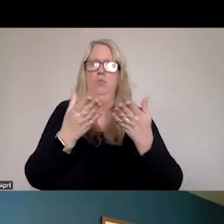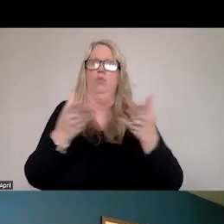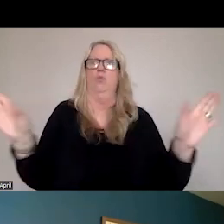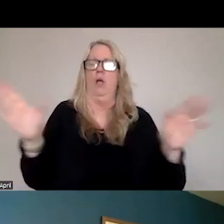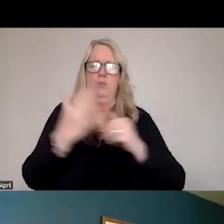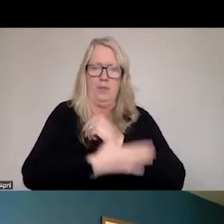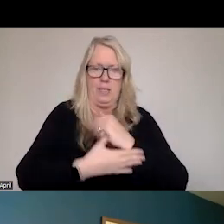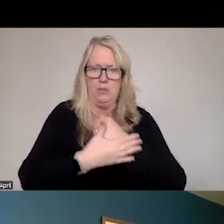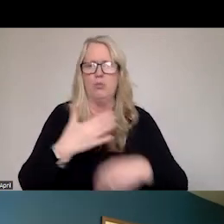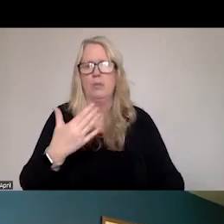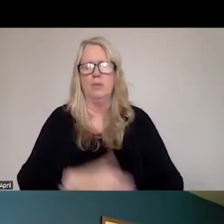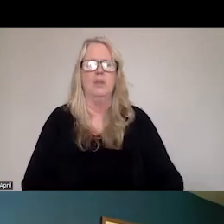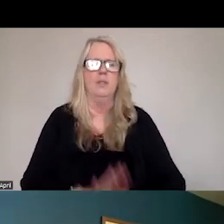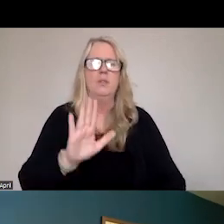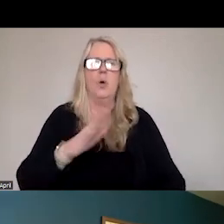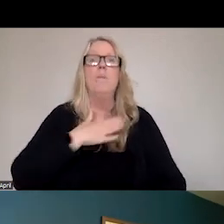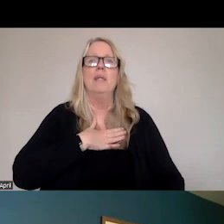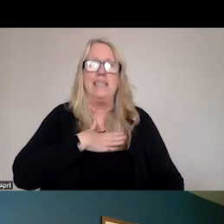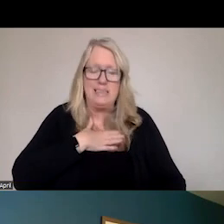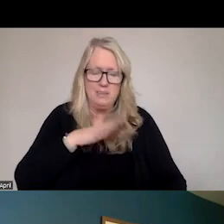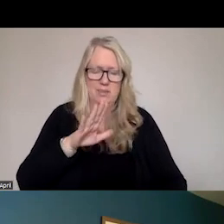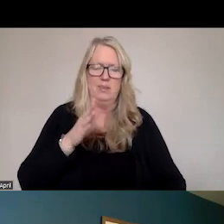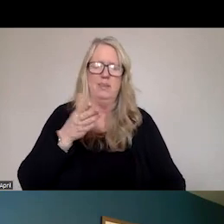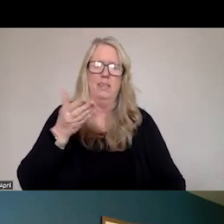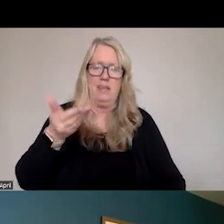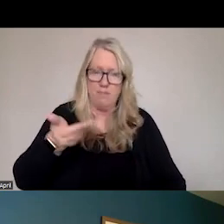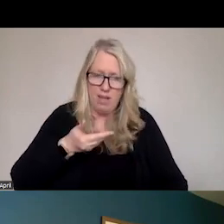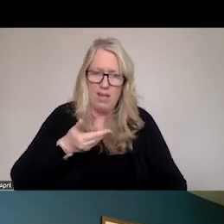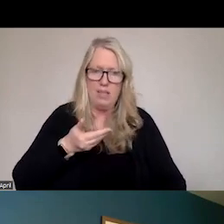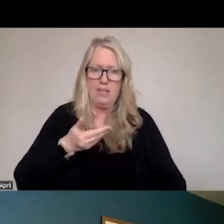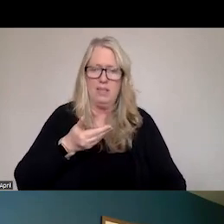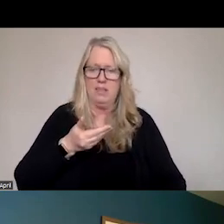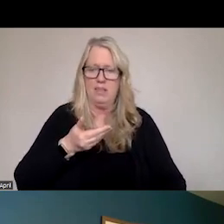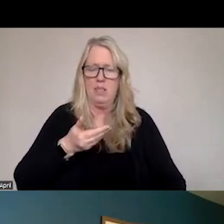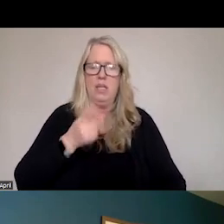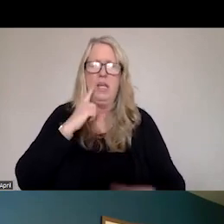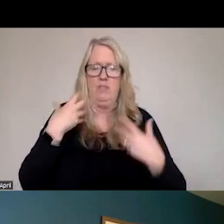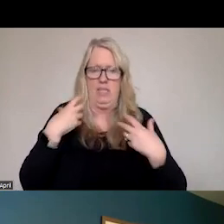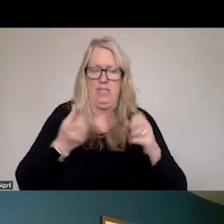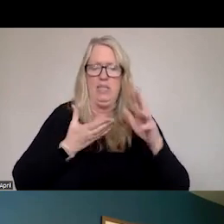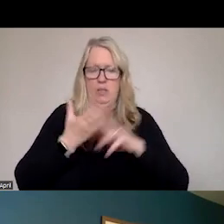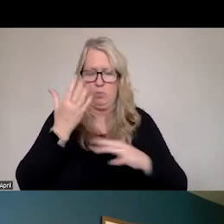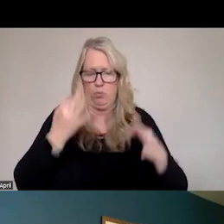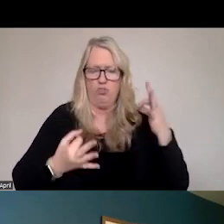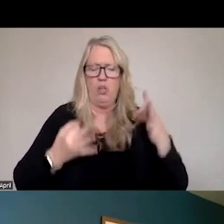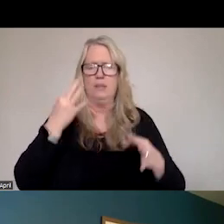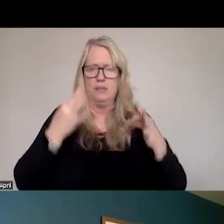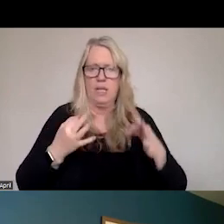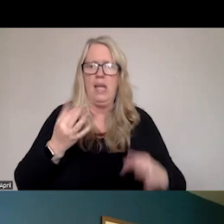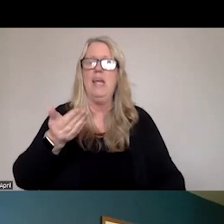country. So please invite, as our Healing Through Justice friends said,